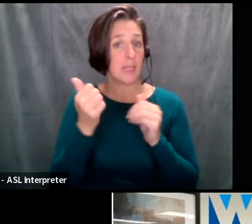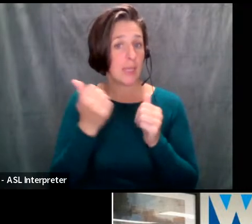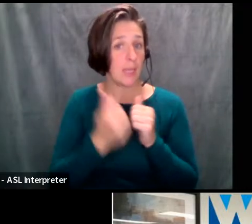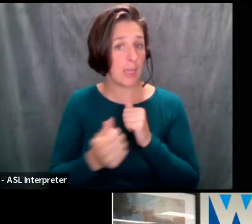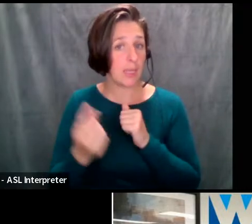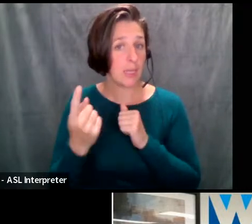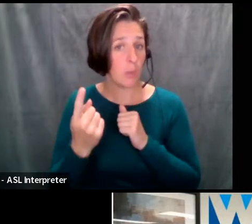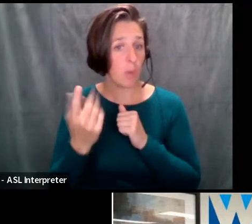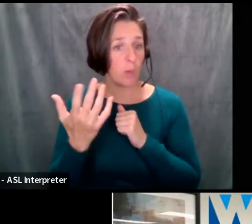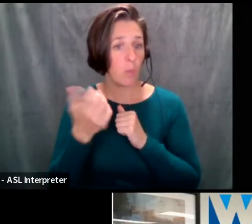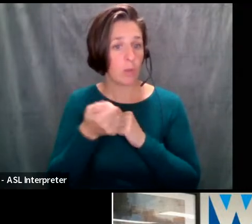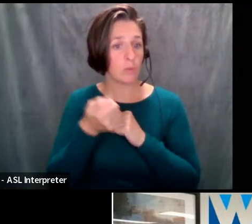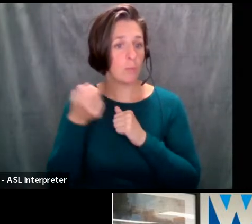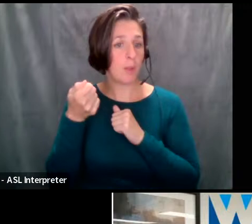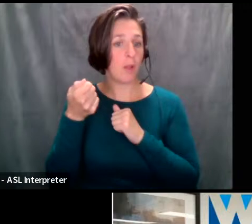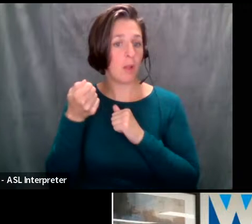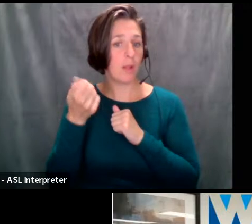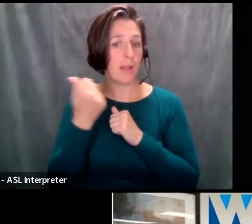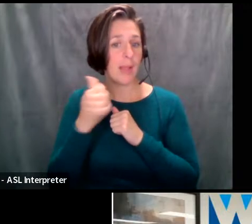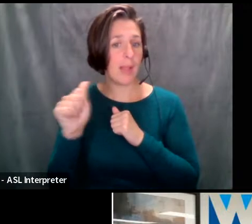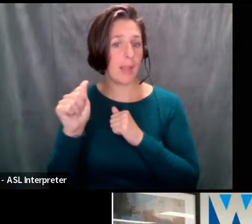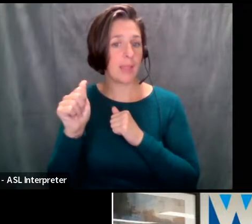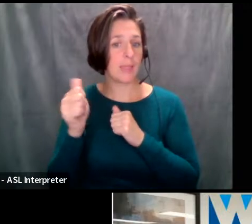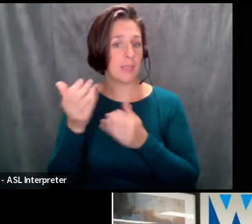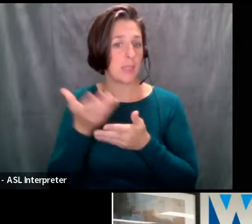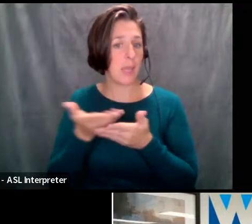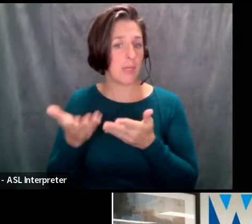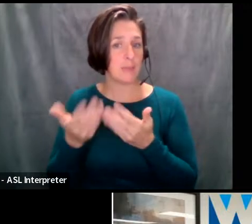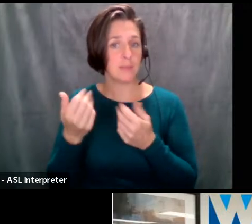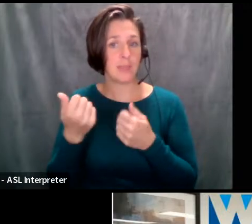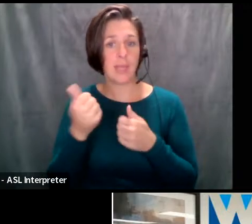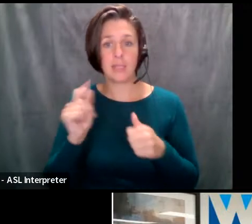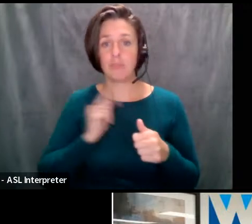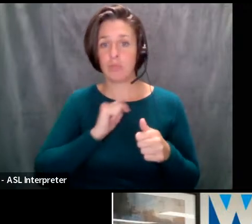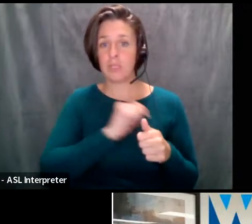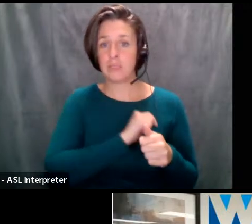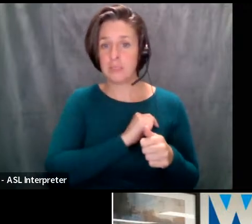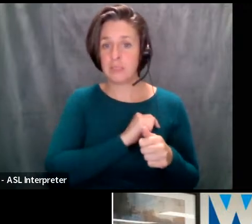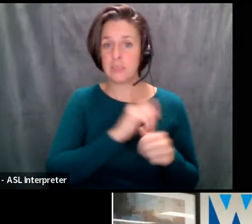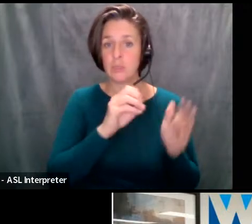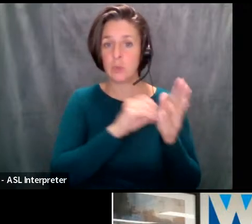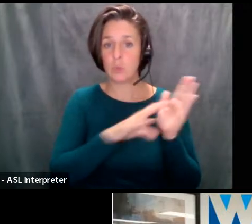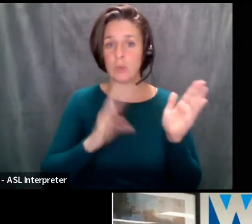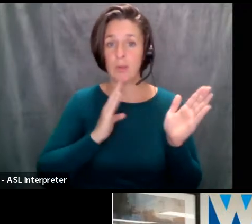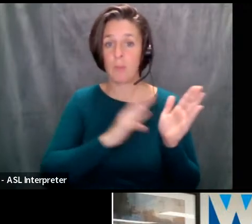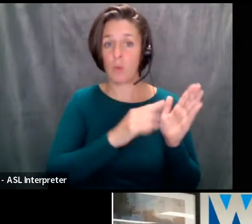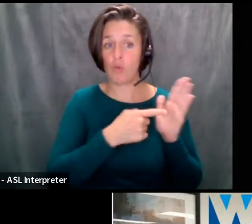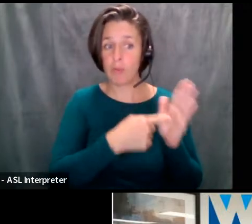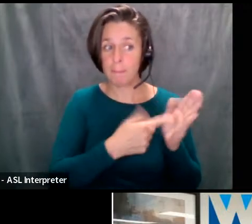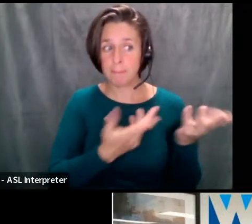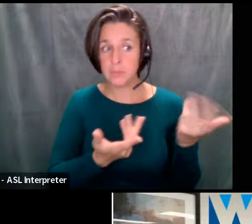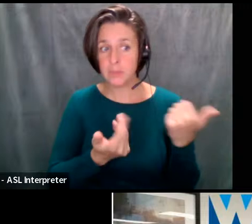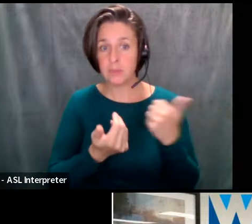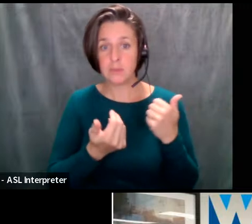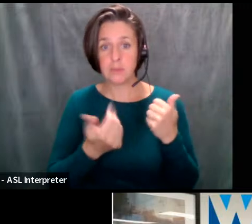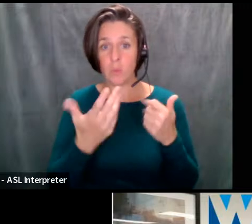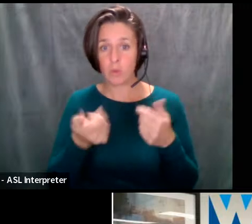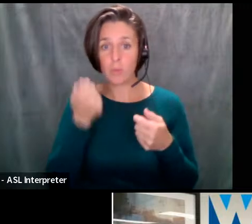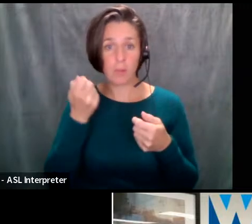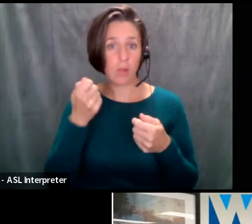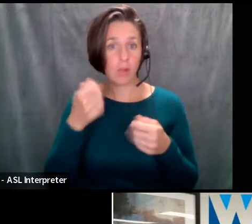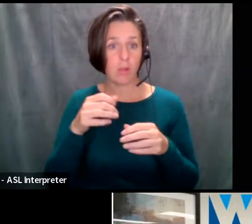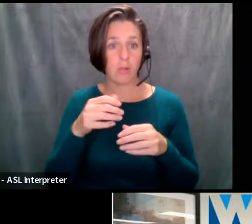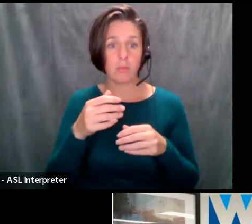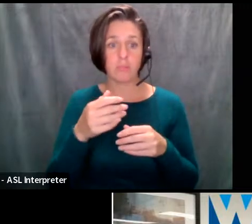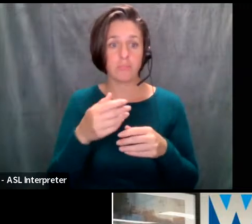pull any of the items? Any trustees or any student board reps want to pull any of the items on the consent agenda?